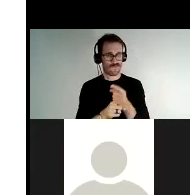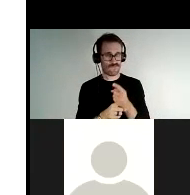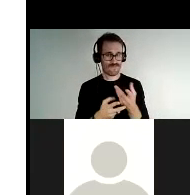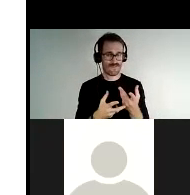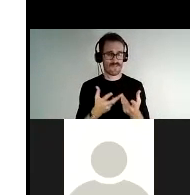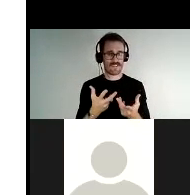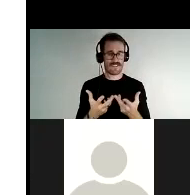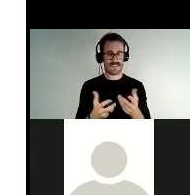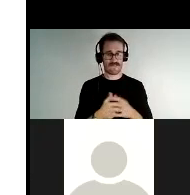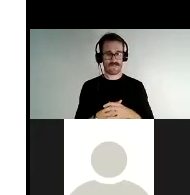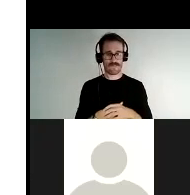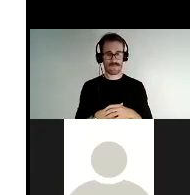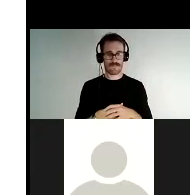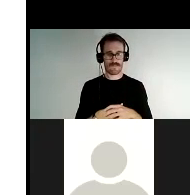illness,